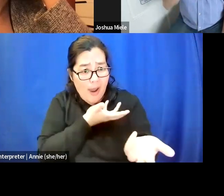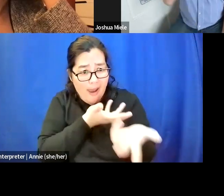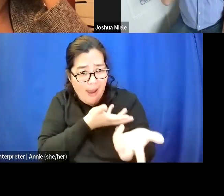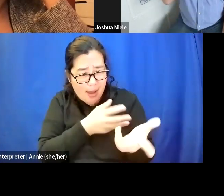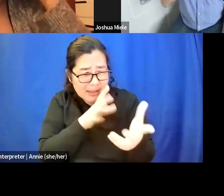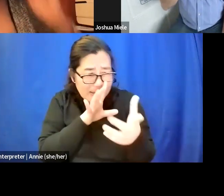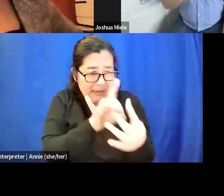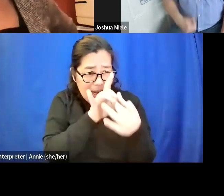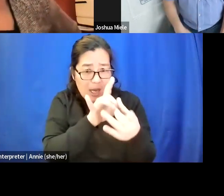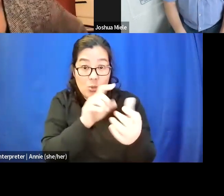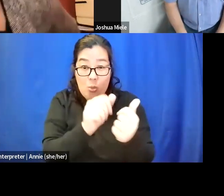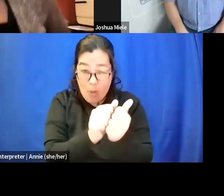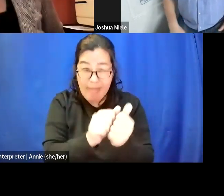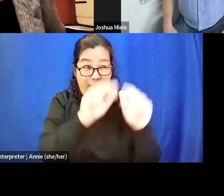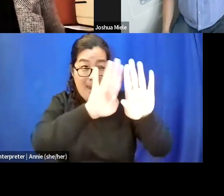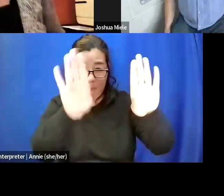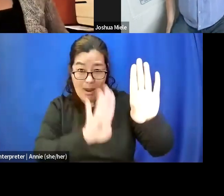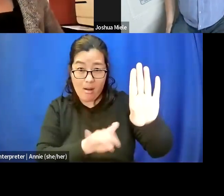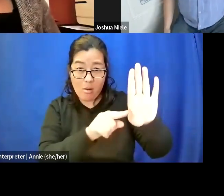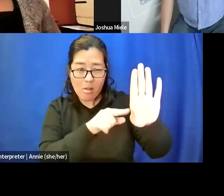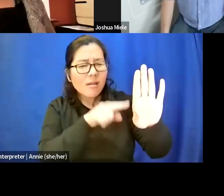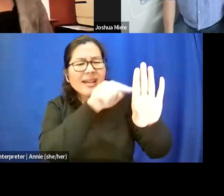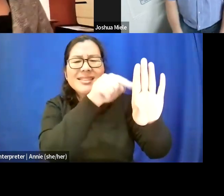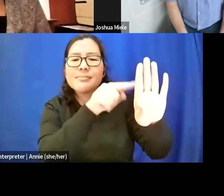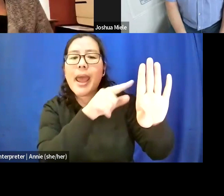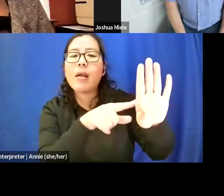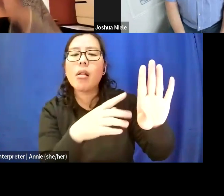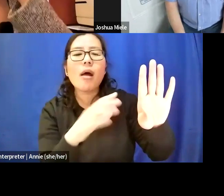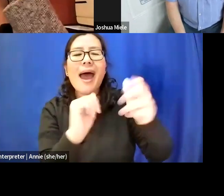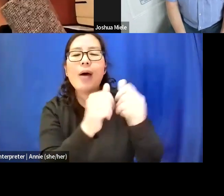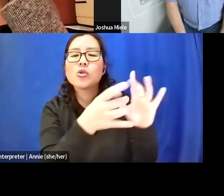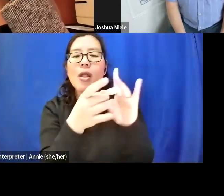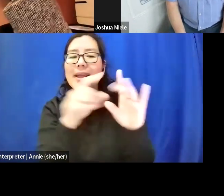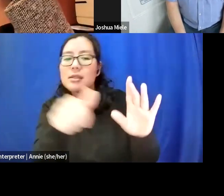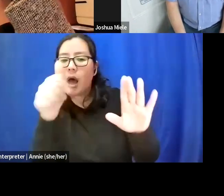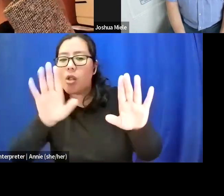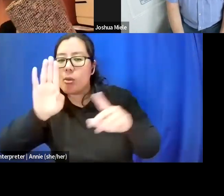is, where is this panel relative to this other panel? What is,